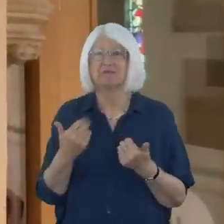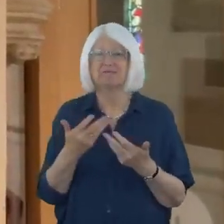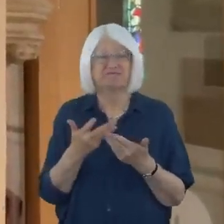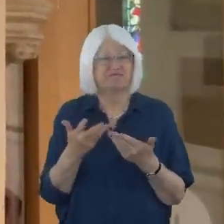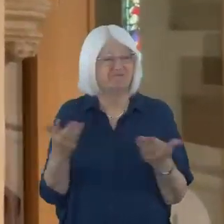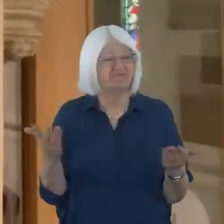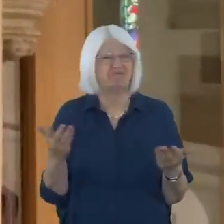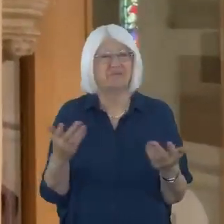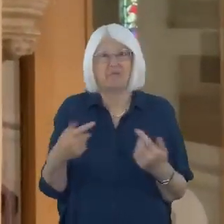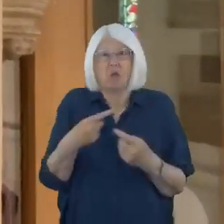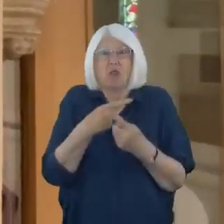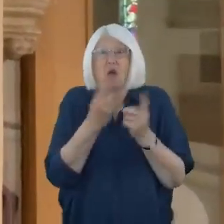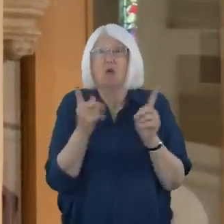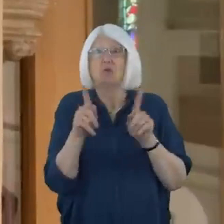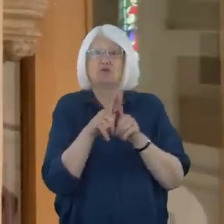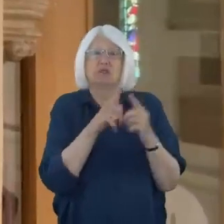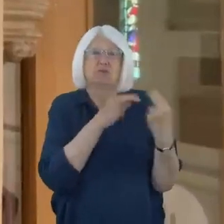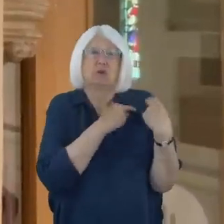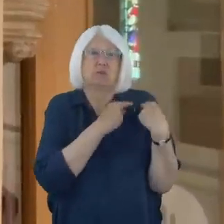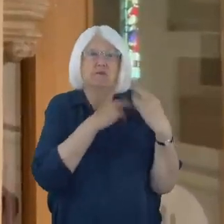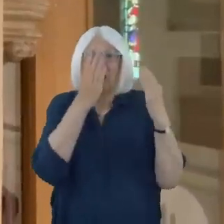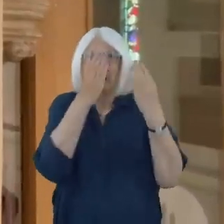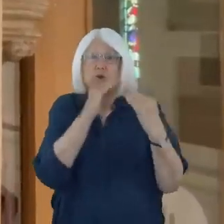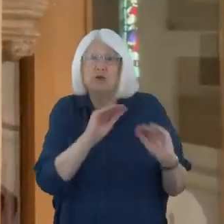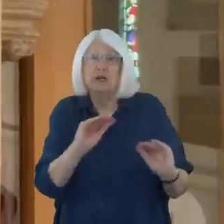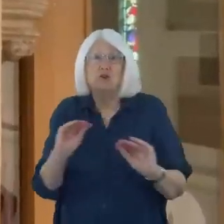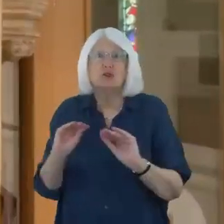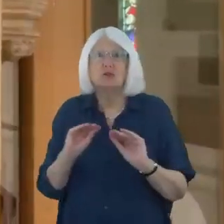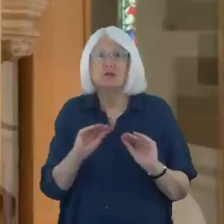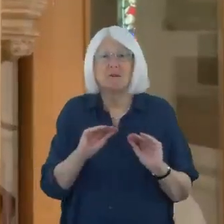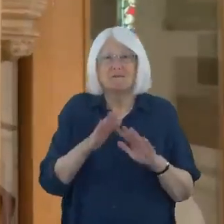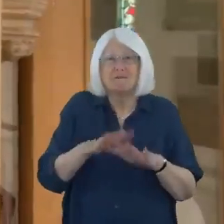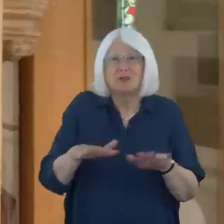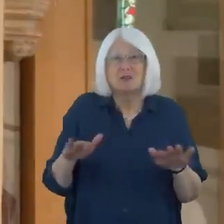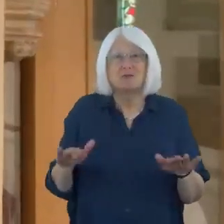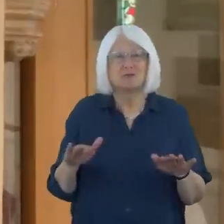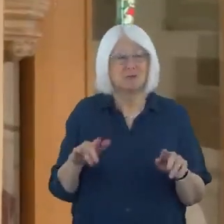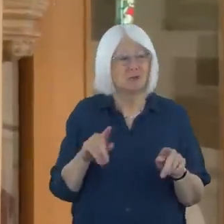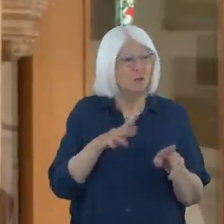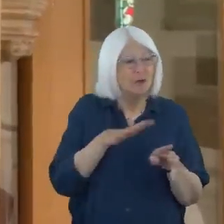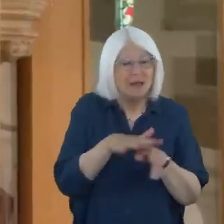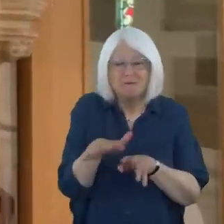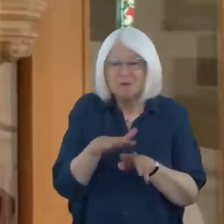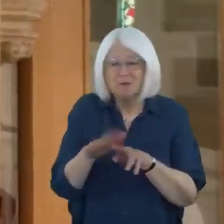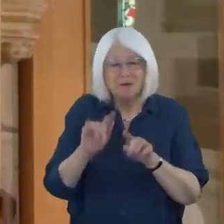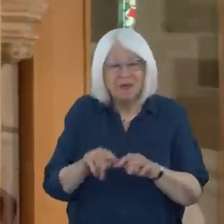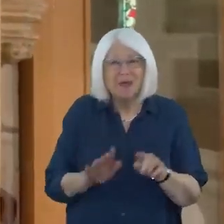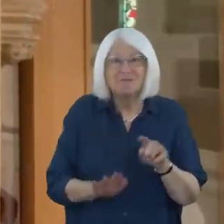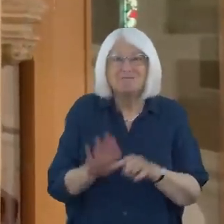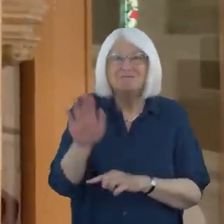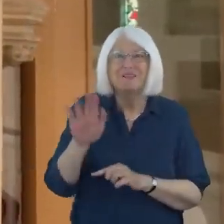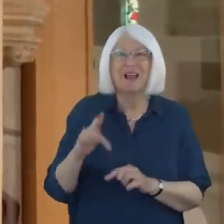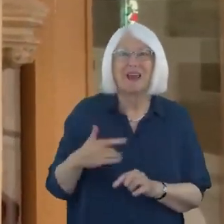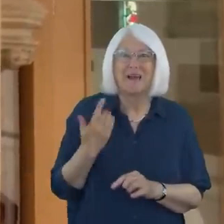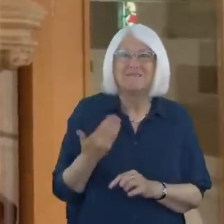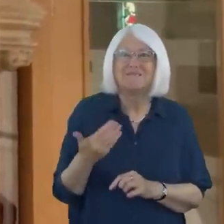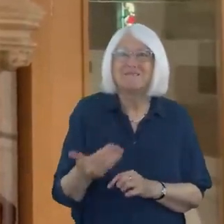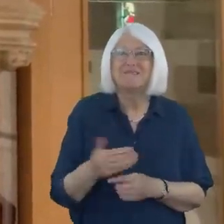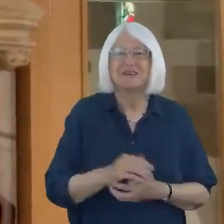For those responsible for the education of our young and have influence on their future lives.